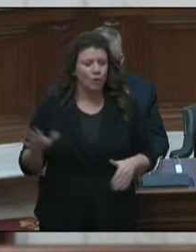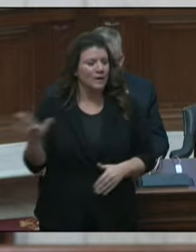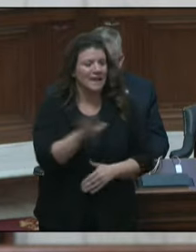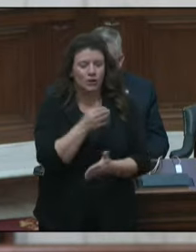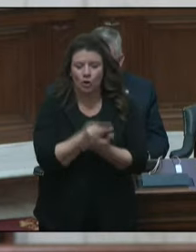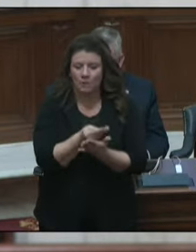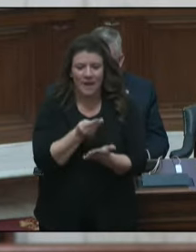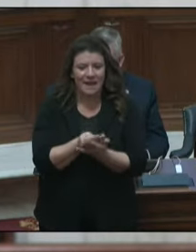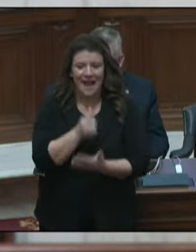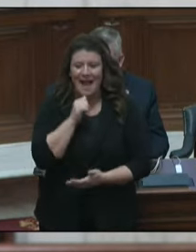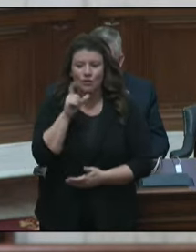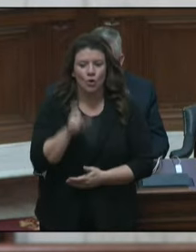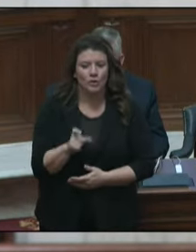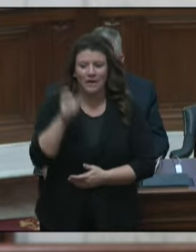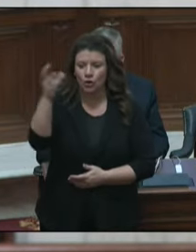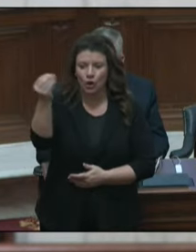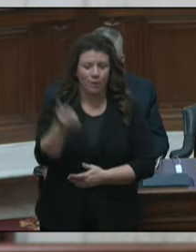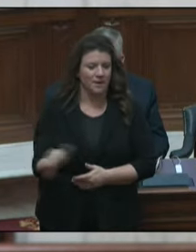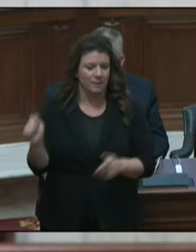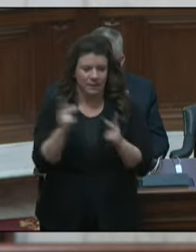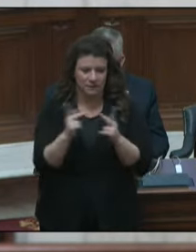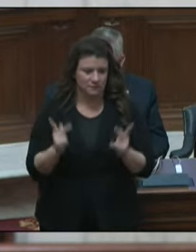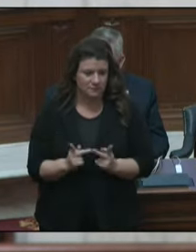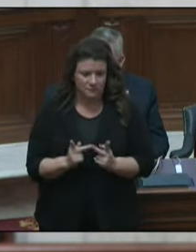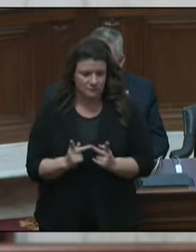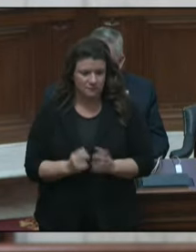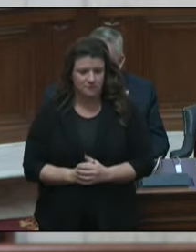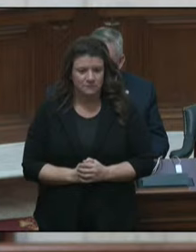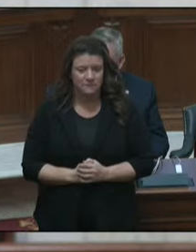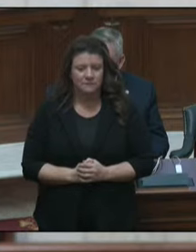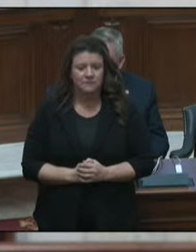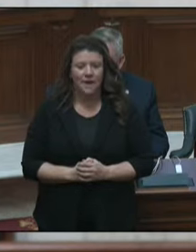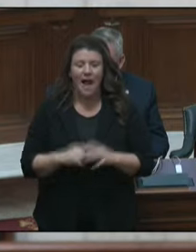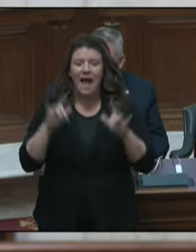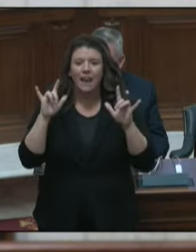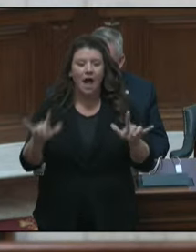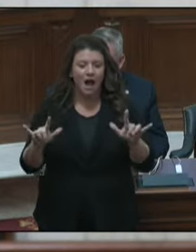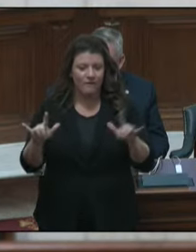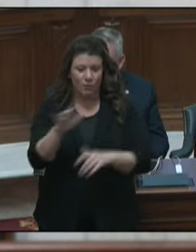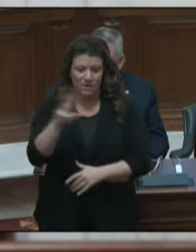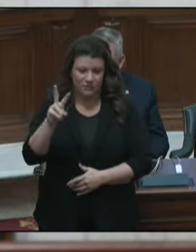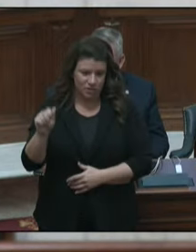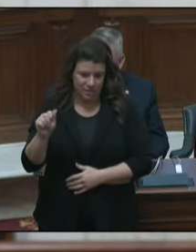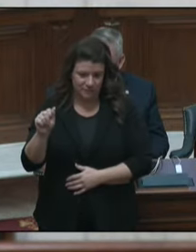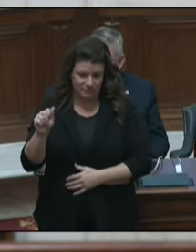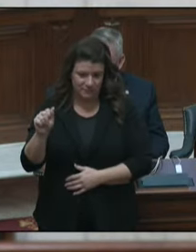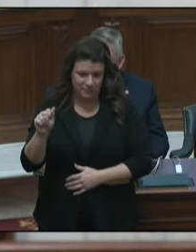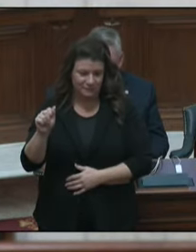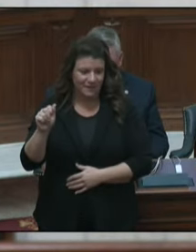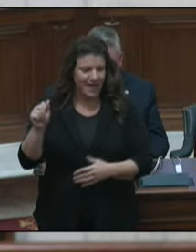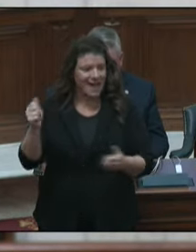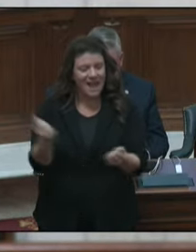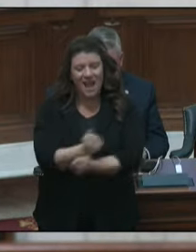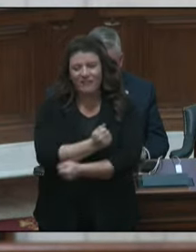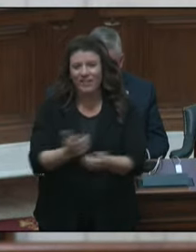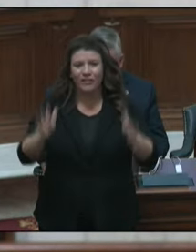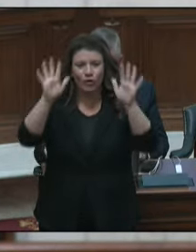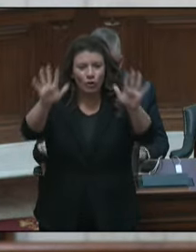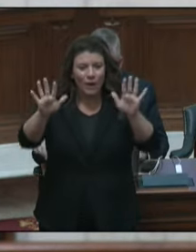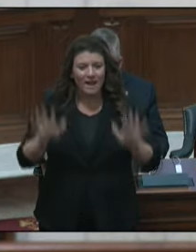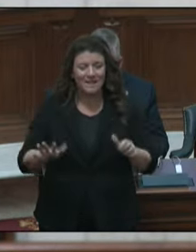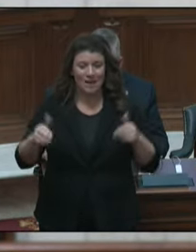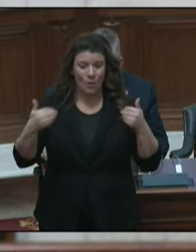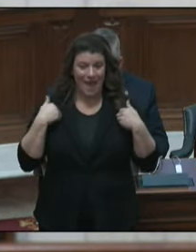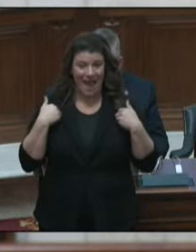don't need to go anywhere. I love West Virginia and all the greatness that we have